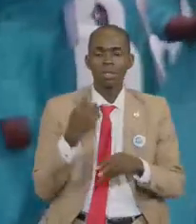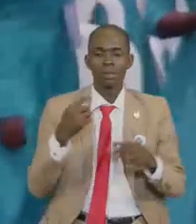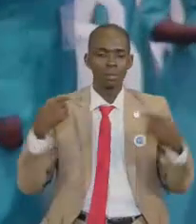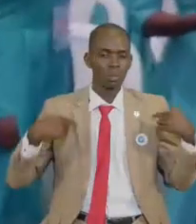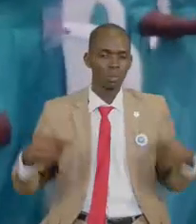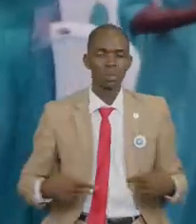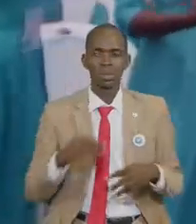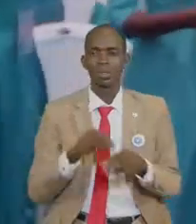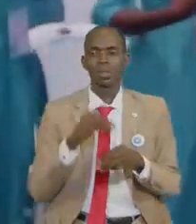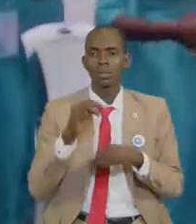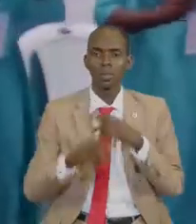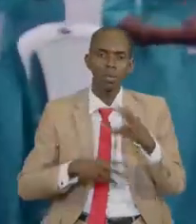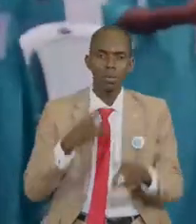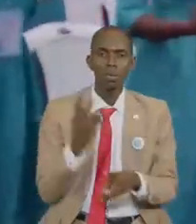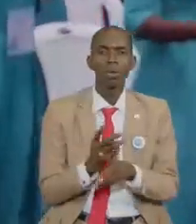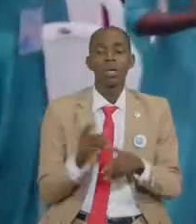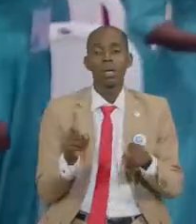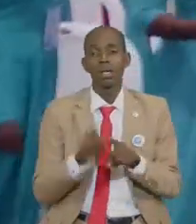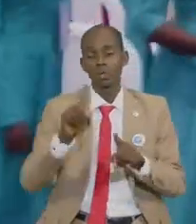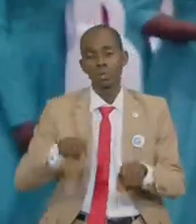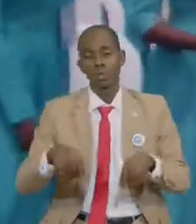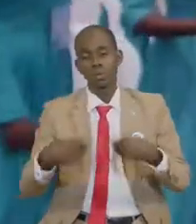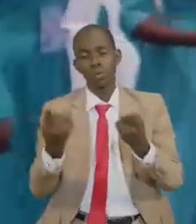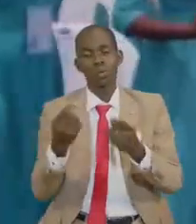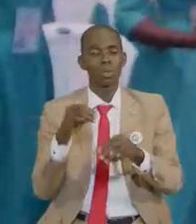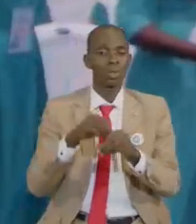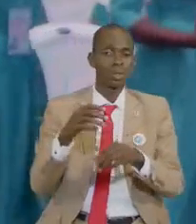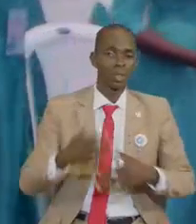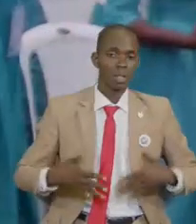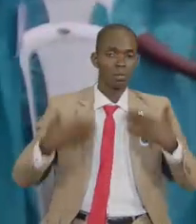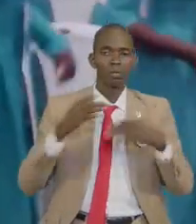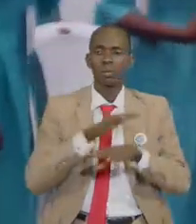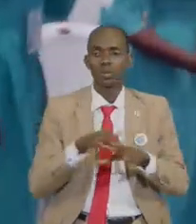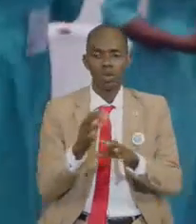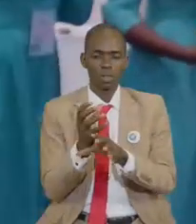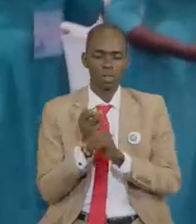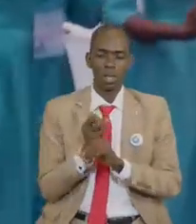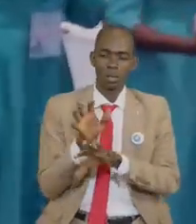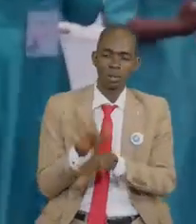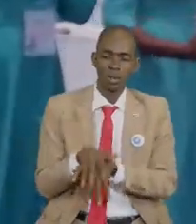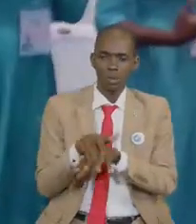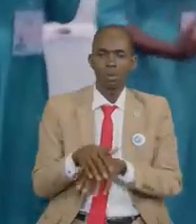world. As you go along in life, you don't catch the hypocrisy they've got.